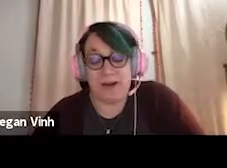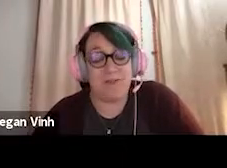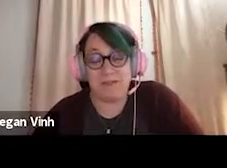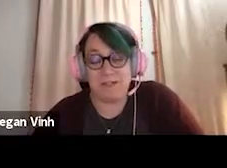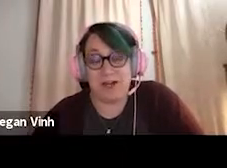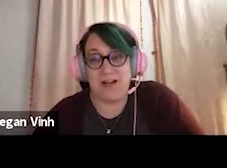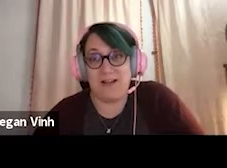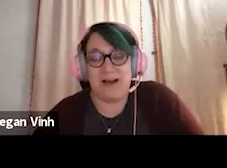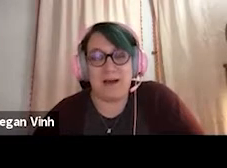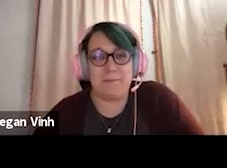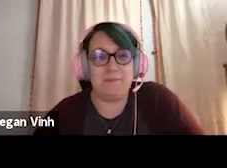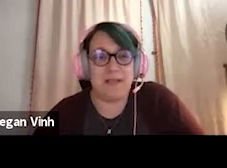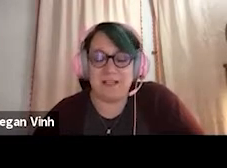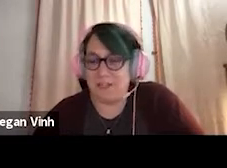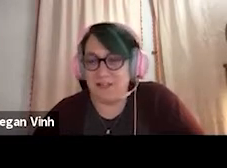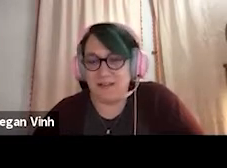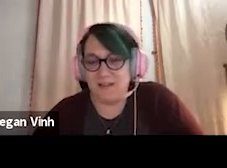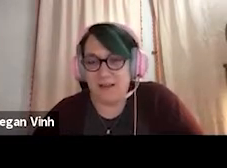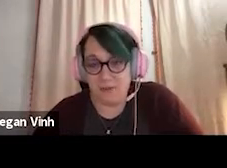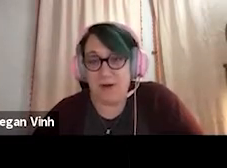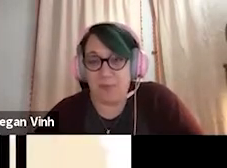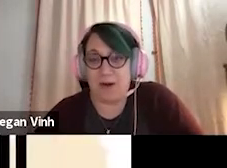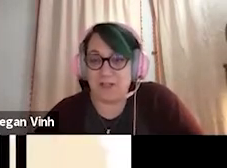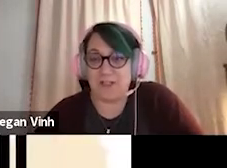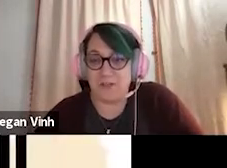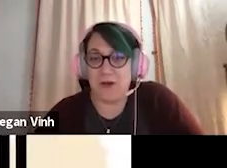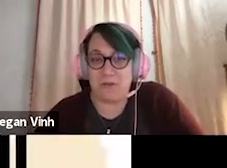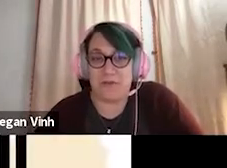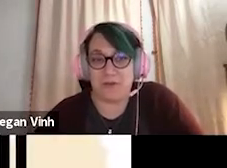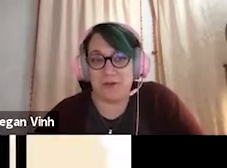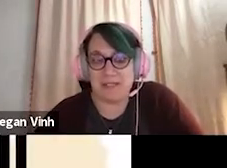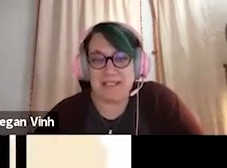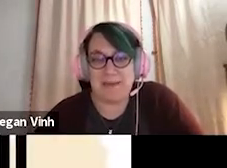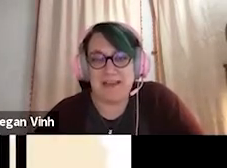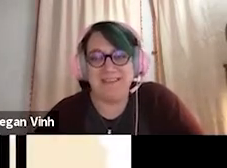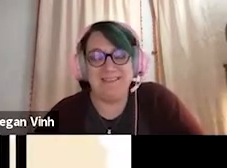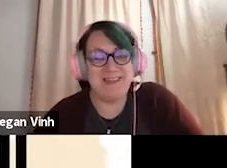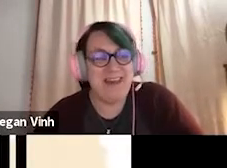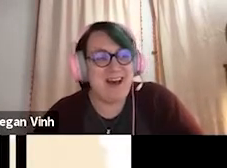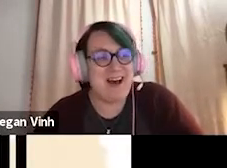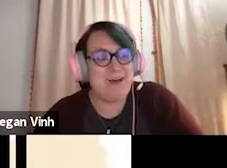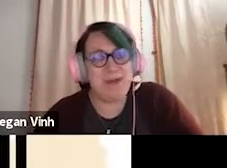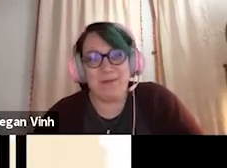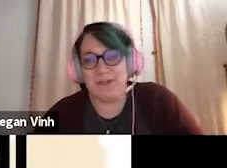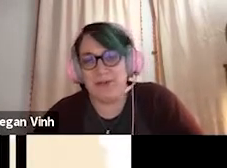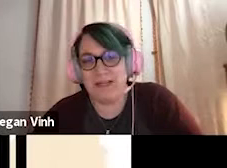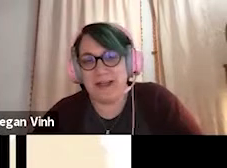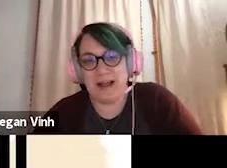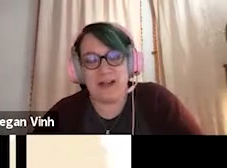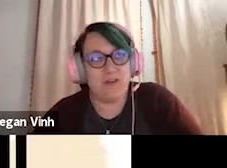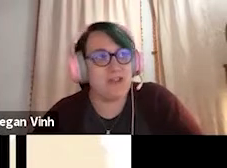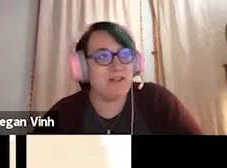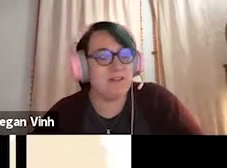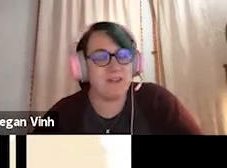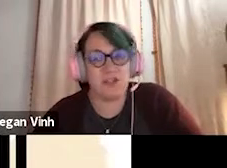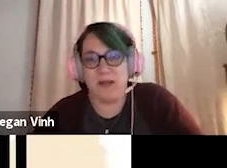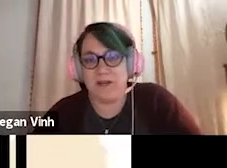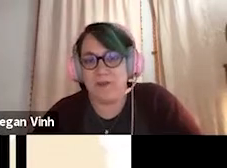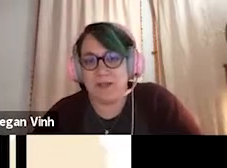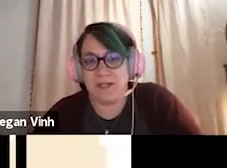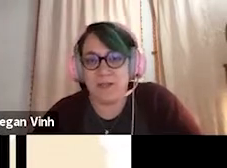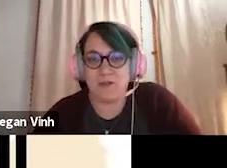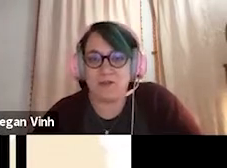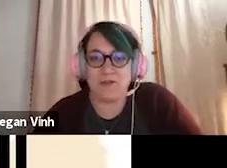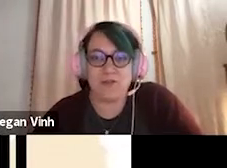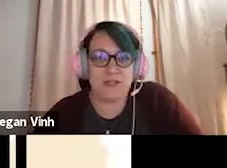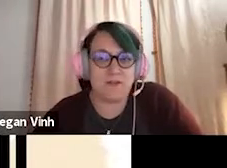or throughout this talk, and throughout our project as well, we refer to it as STEMIE. and we're joined, and I don't know, Jessica and Shawen, if